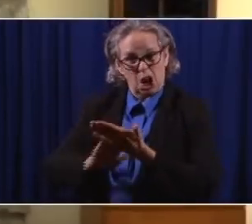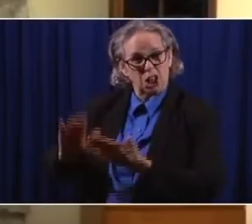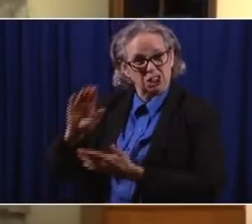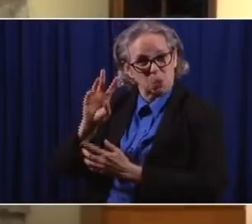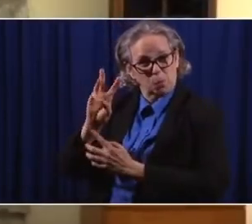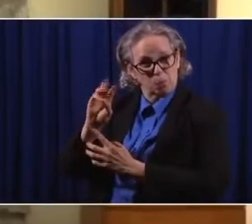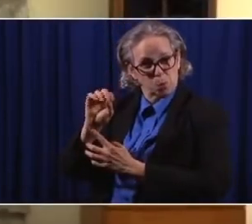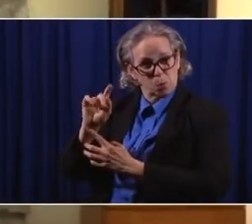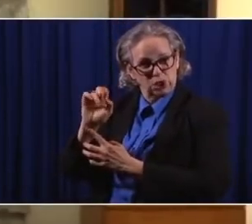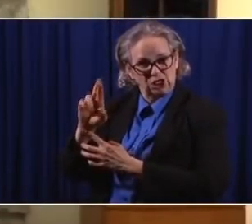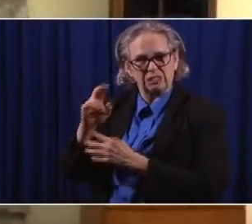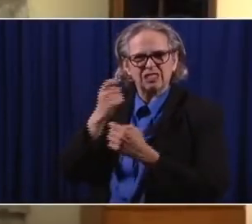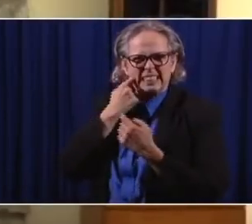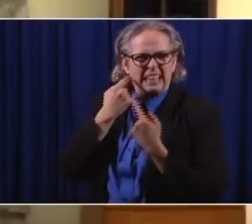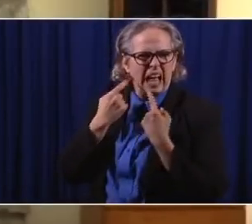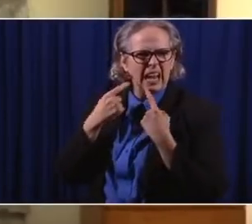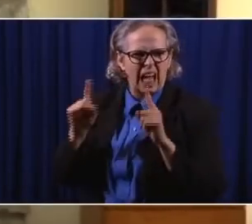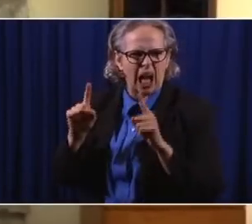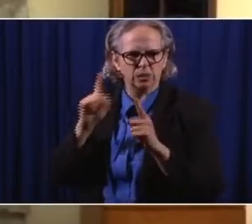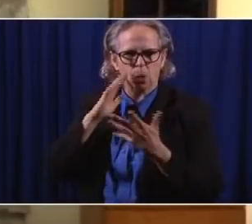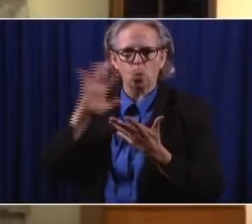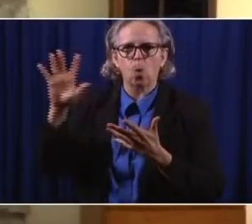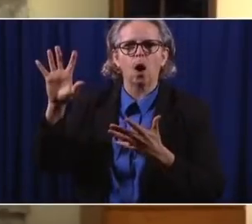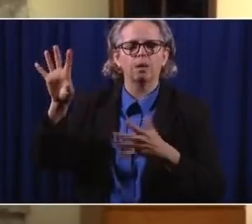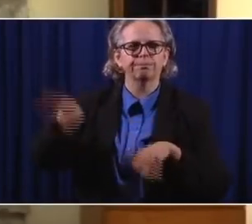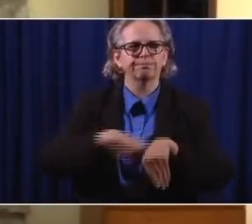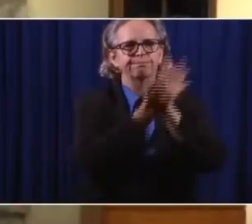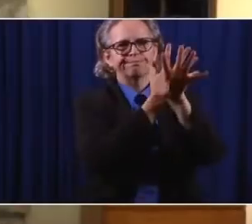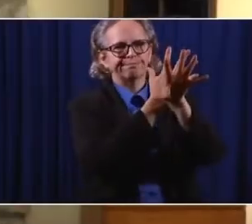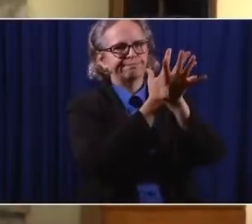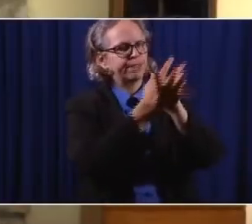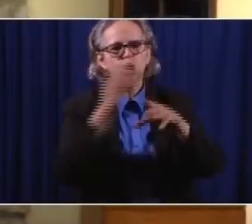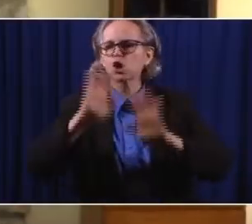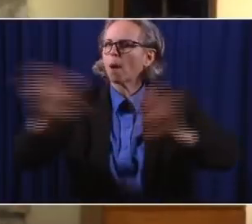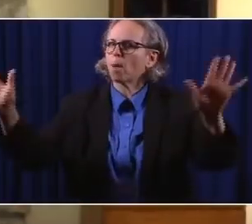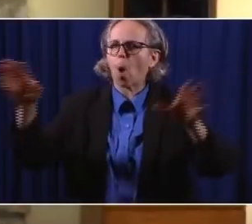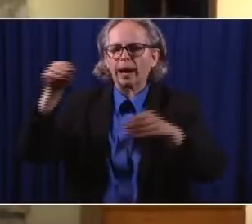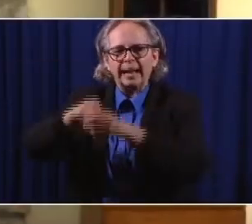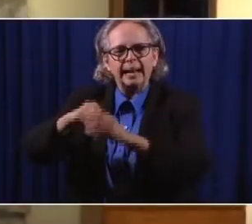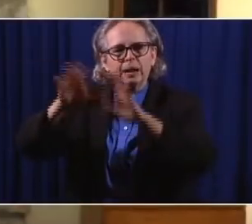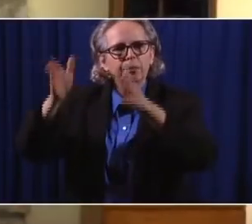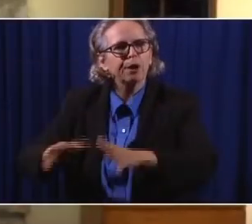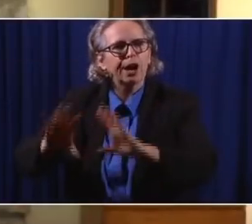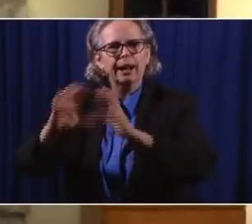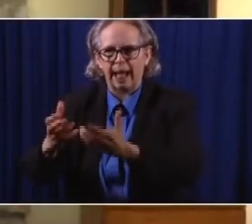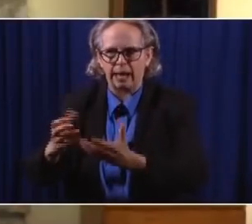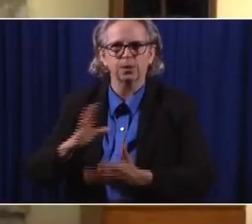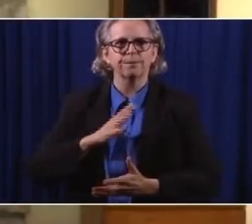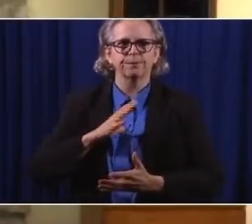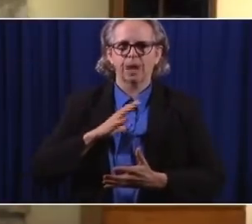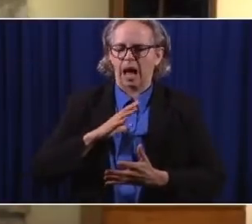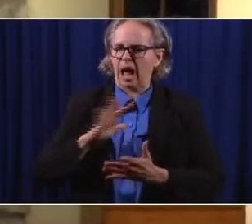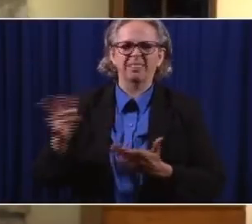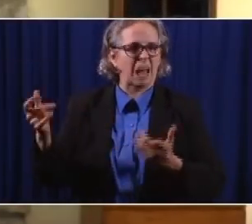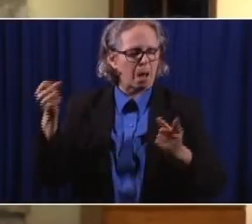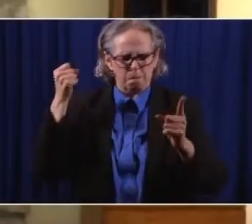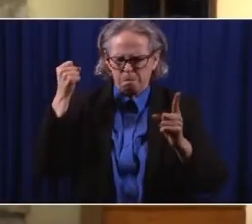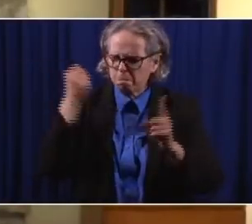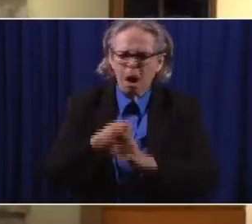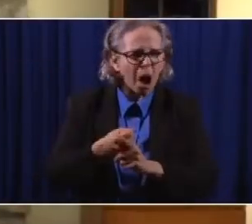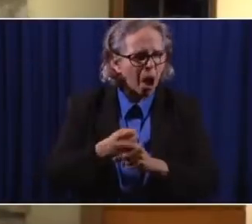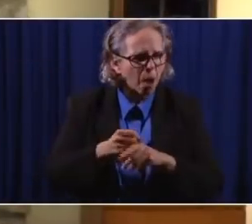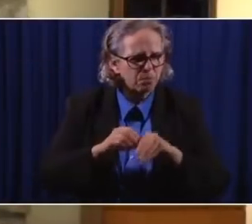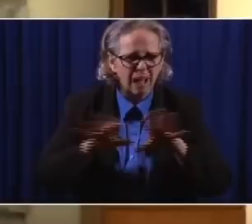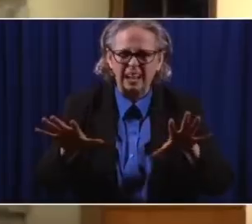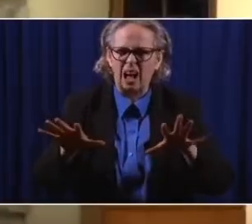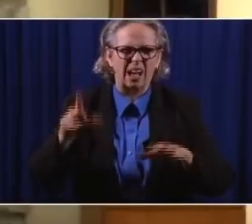remote. They have done a good job. They prepared, but the spread has just overwhelmed them in that